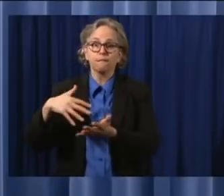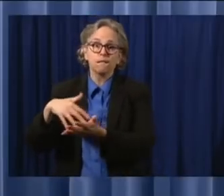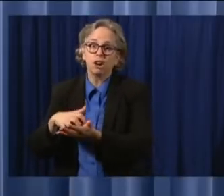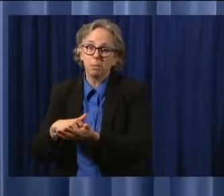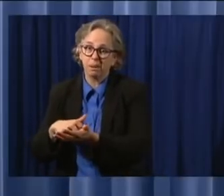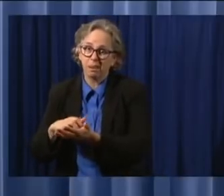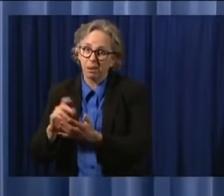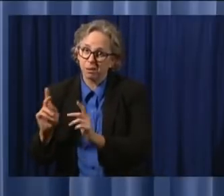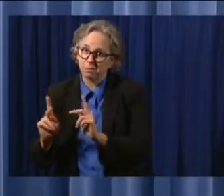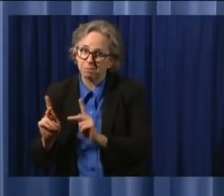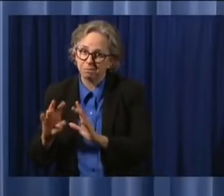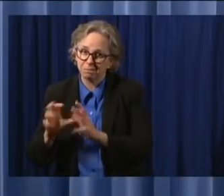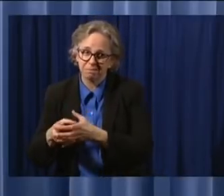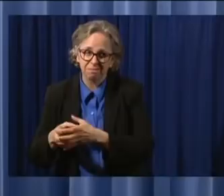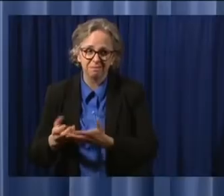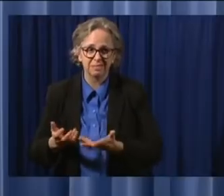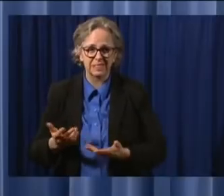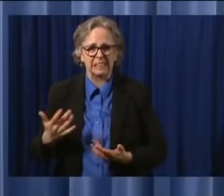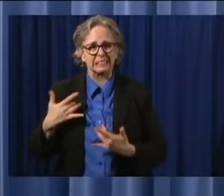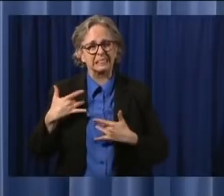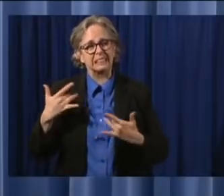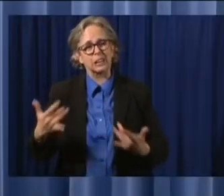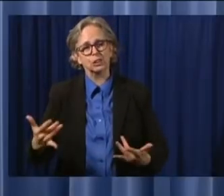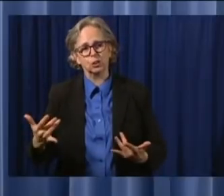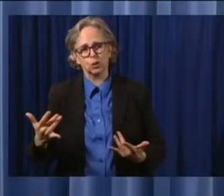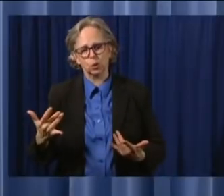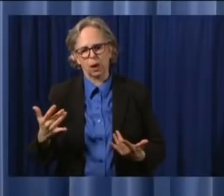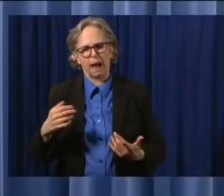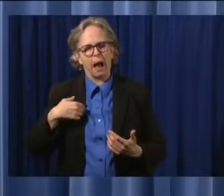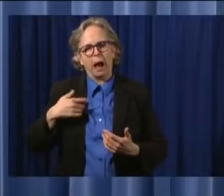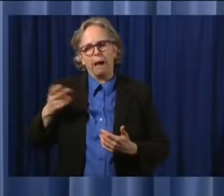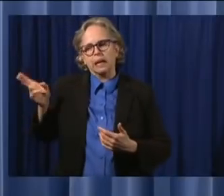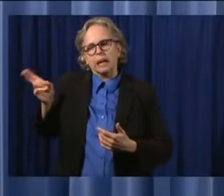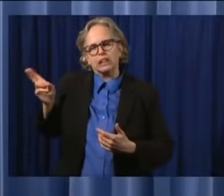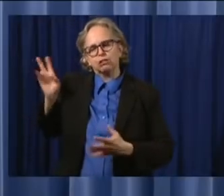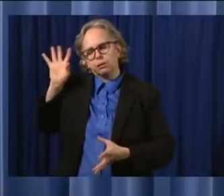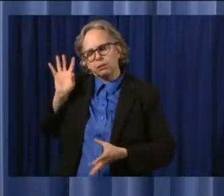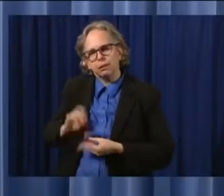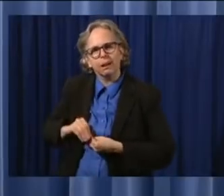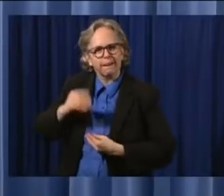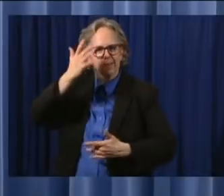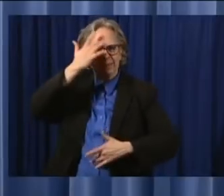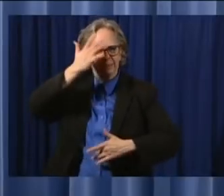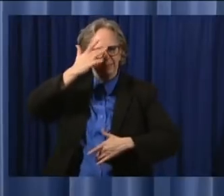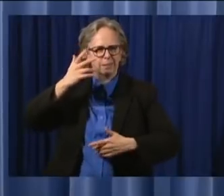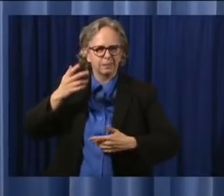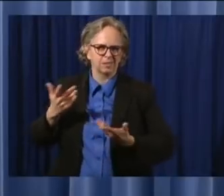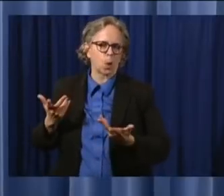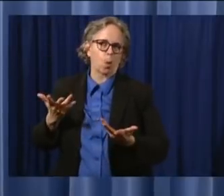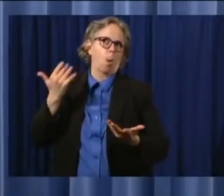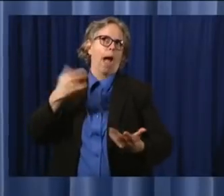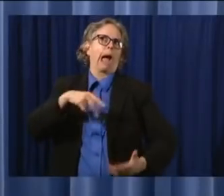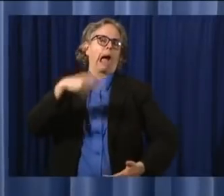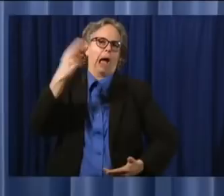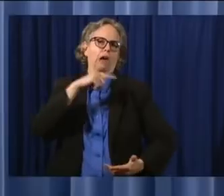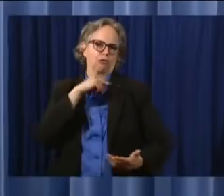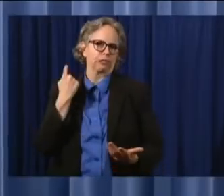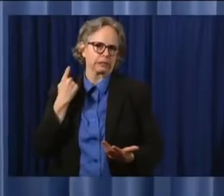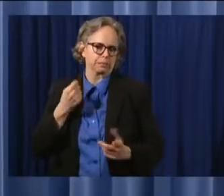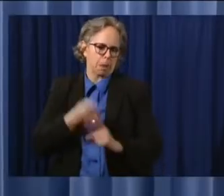also based on medical condition. So I have asked my team and challenged them